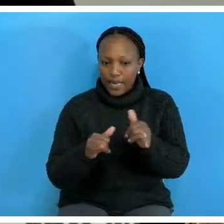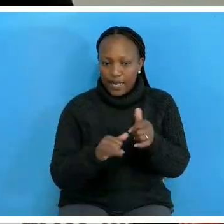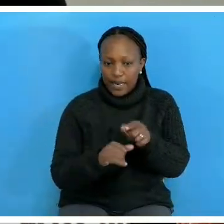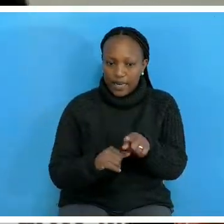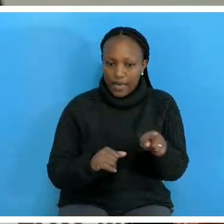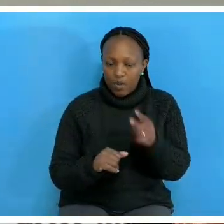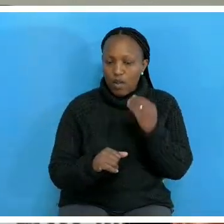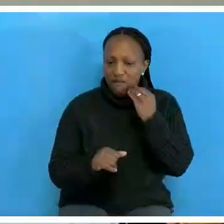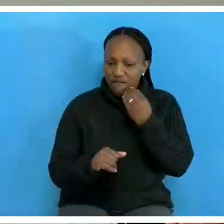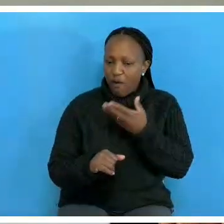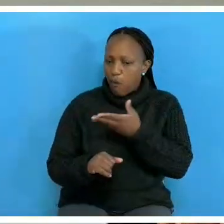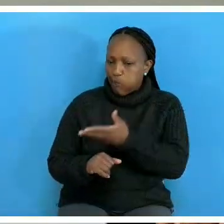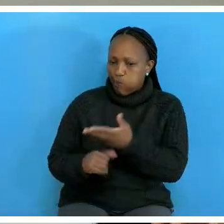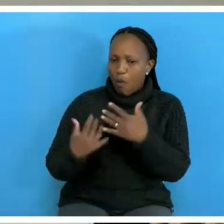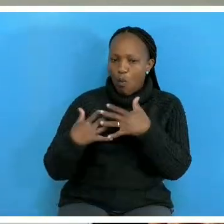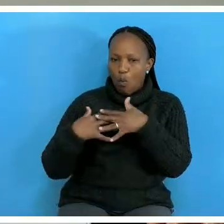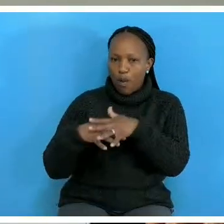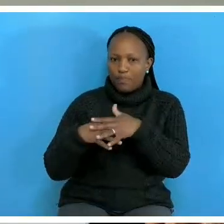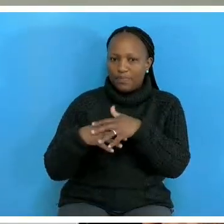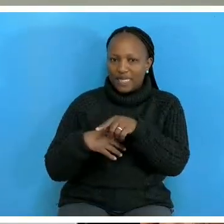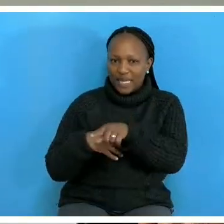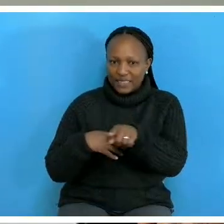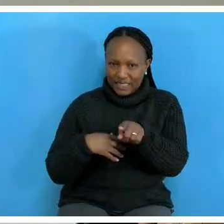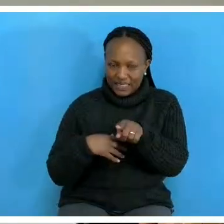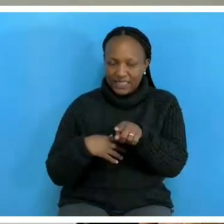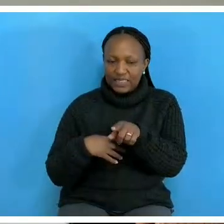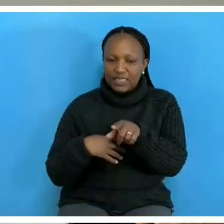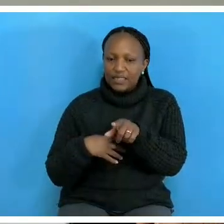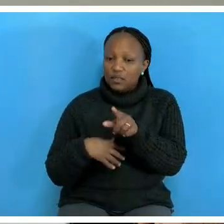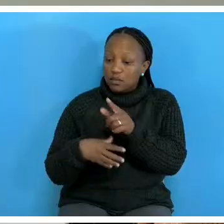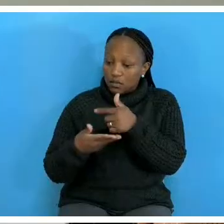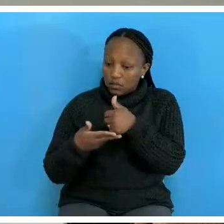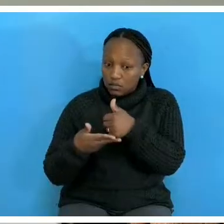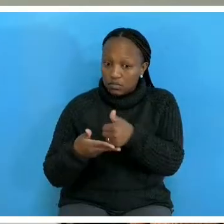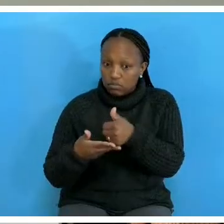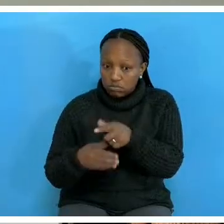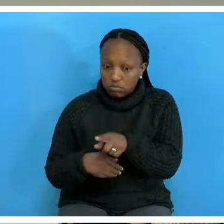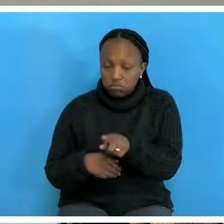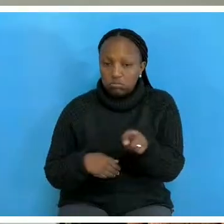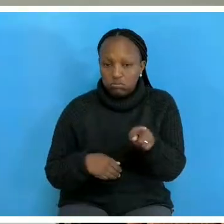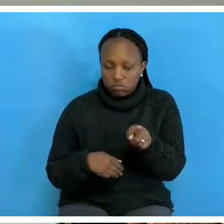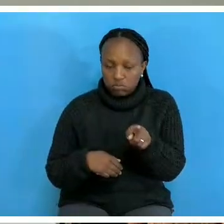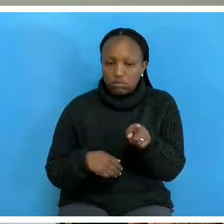website, but to assist our